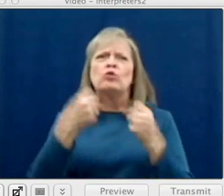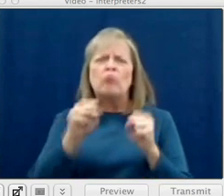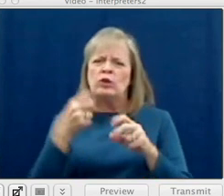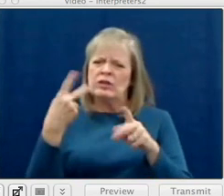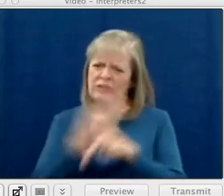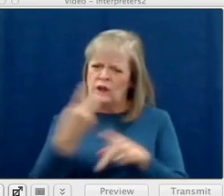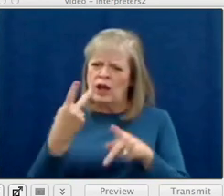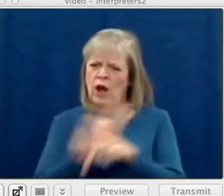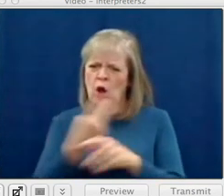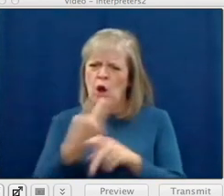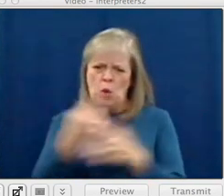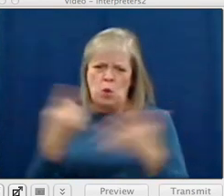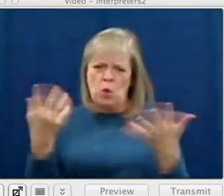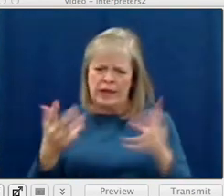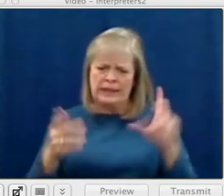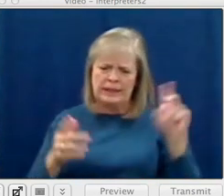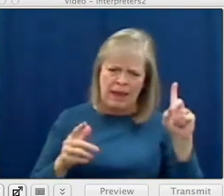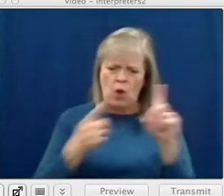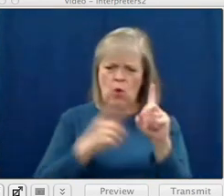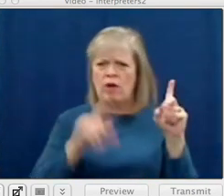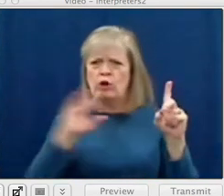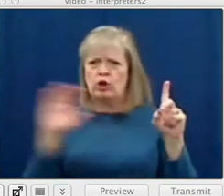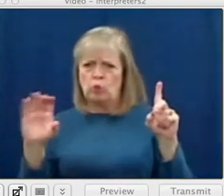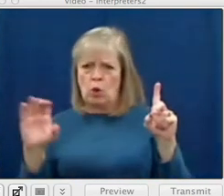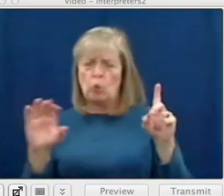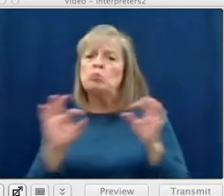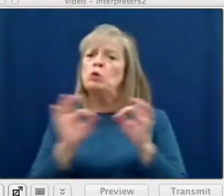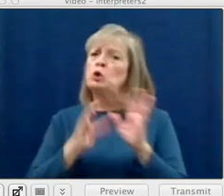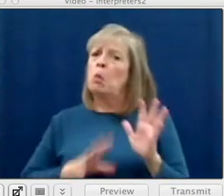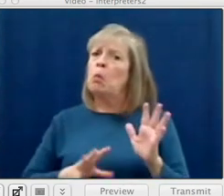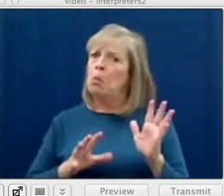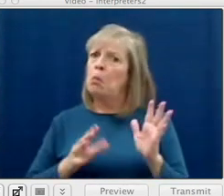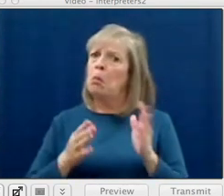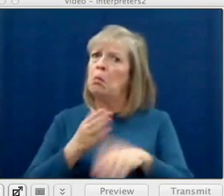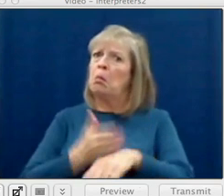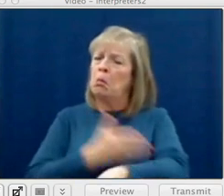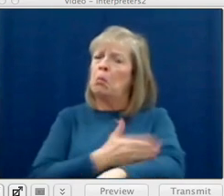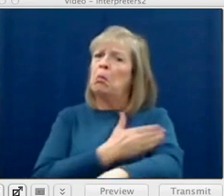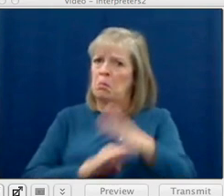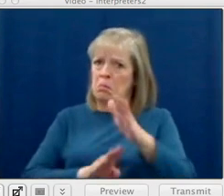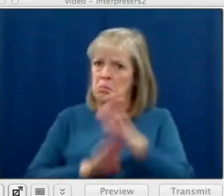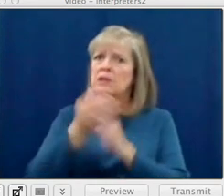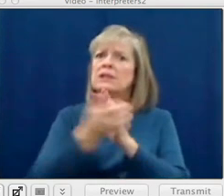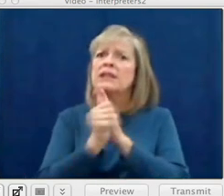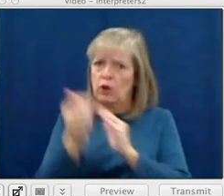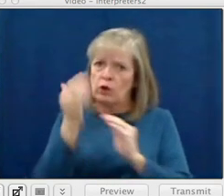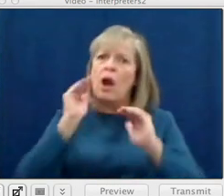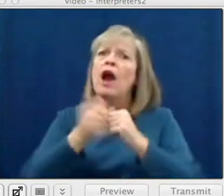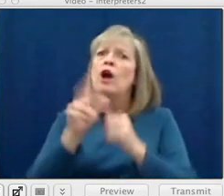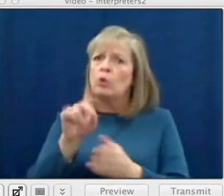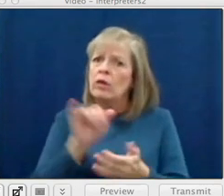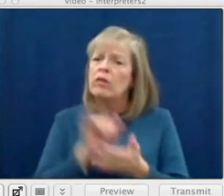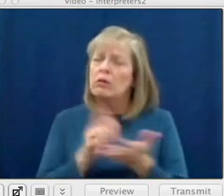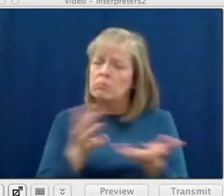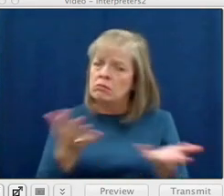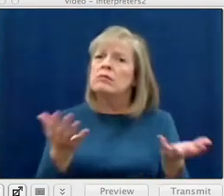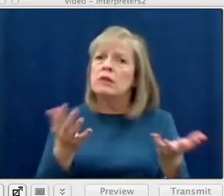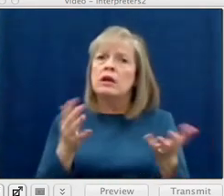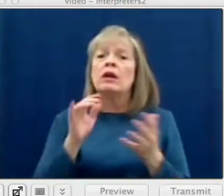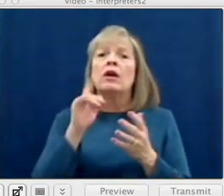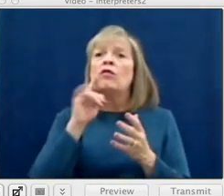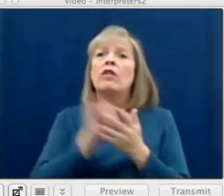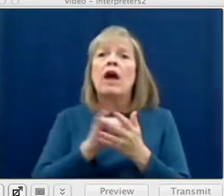are pretty good at that. That doesn't actually take a lot of work from me as the facilitator